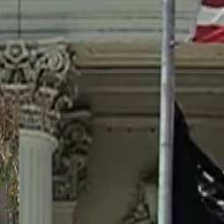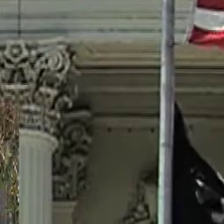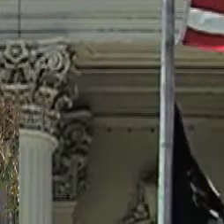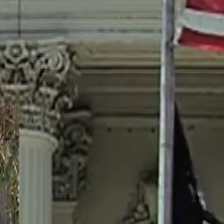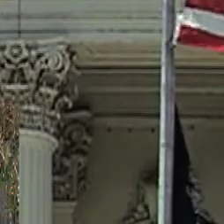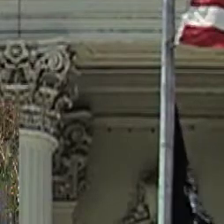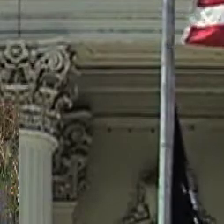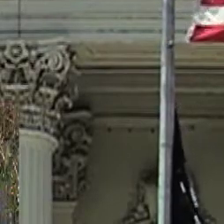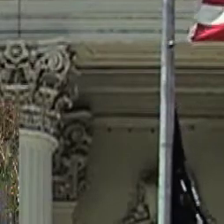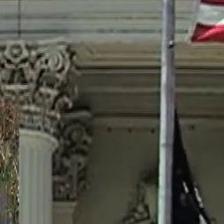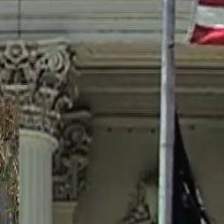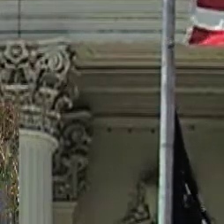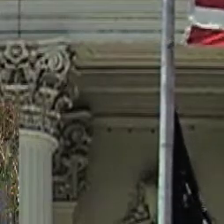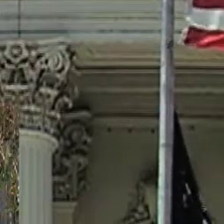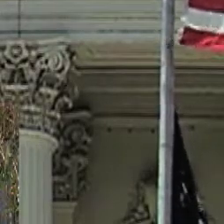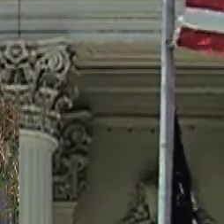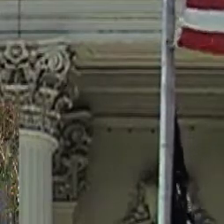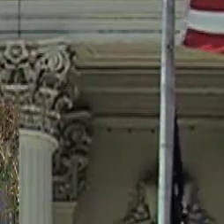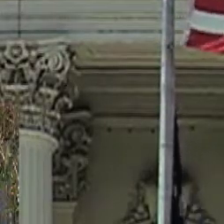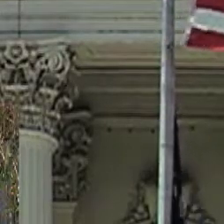standing for a moment of silence.